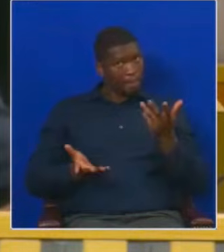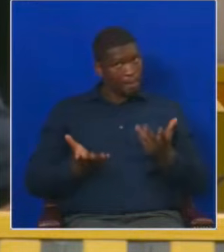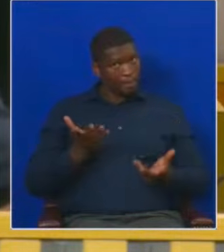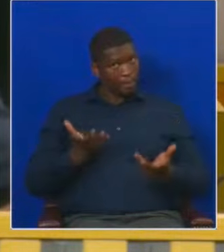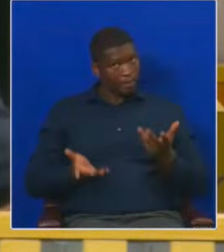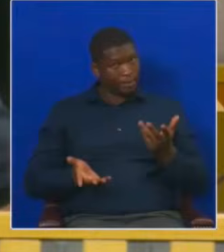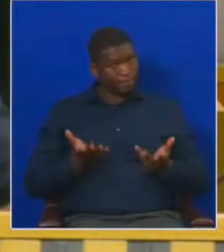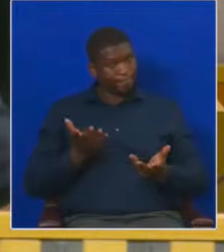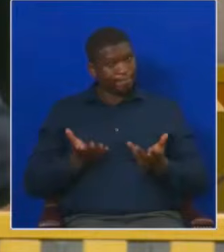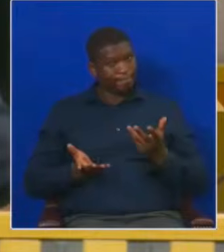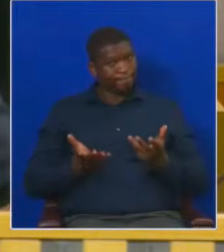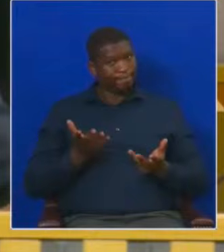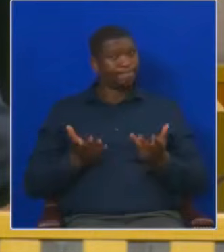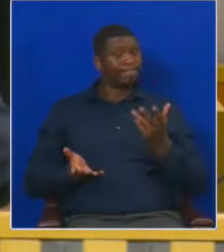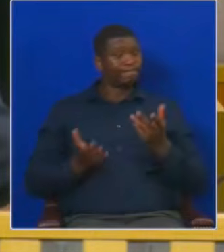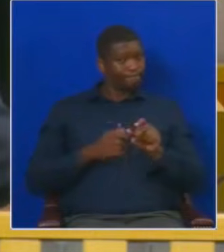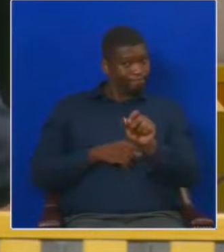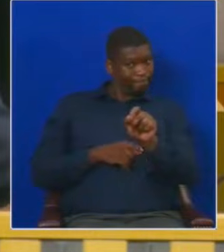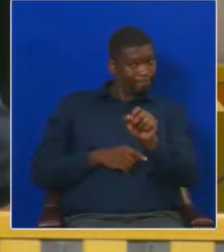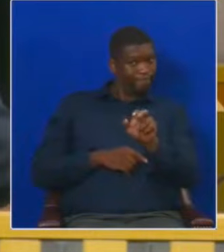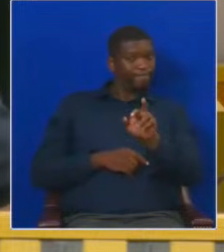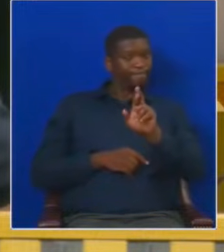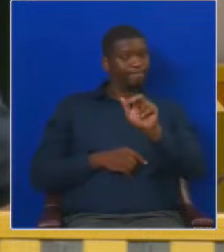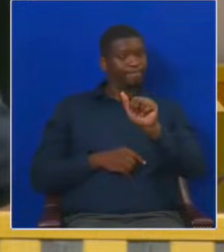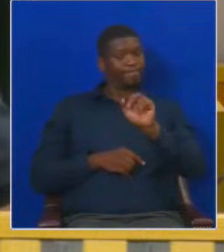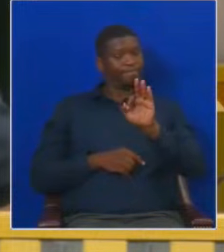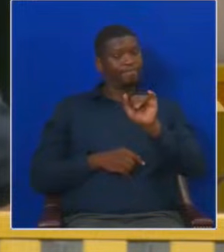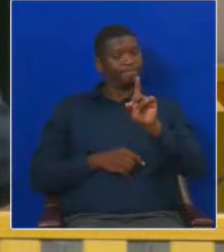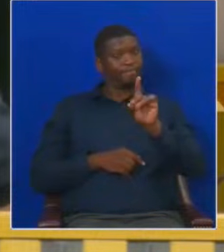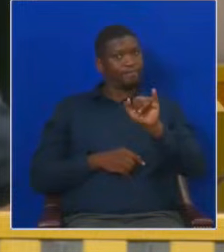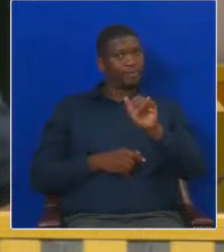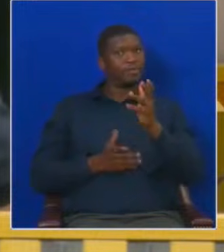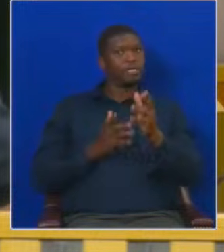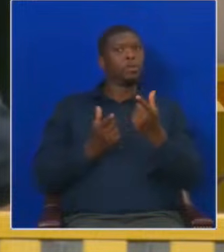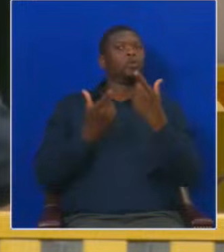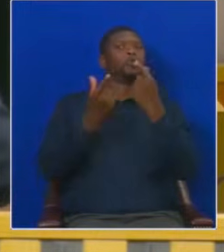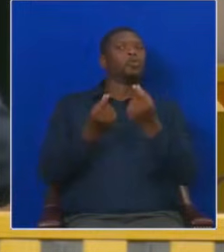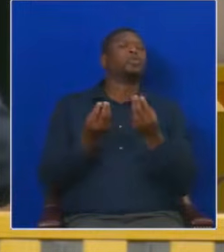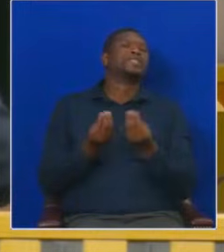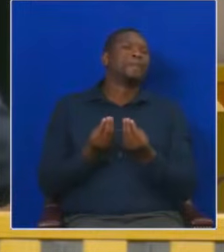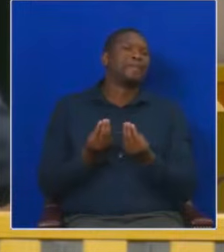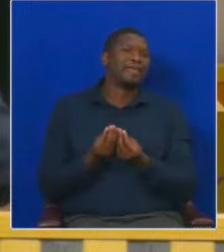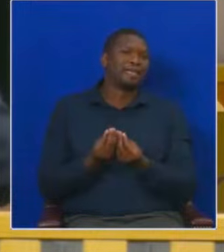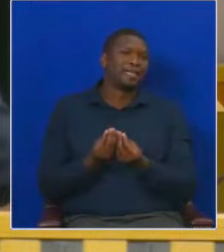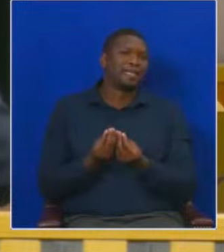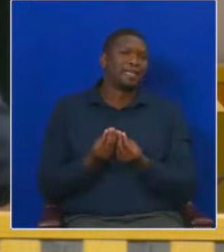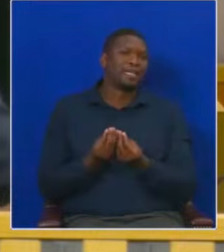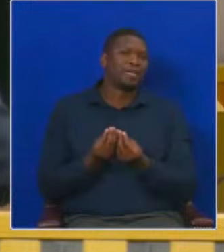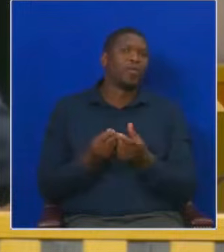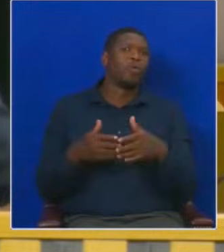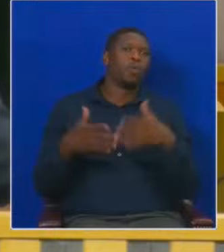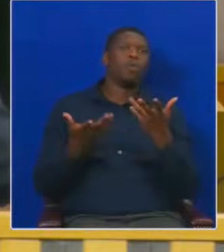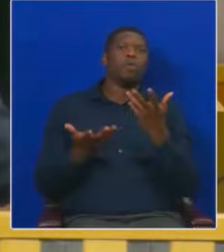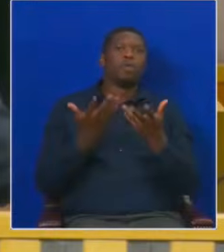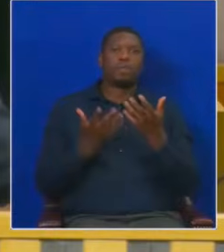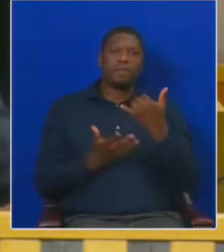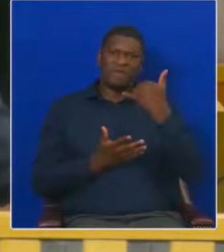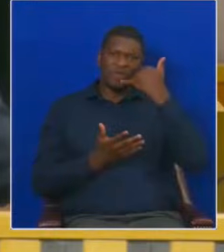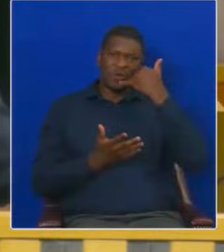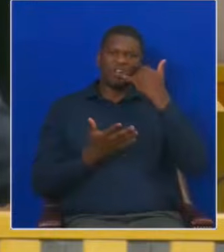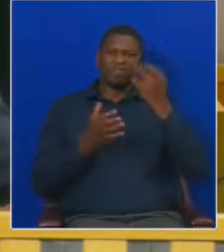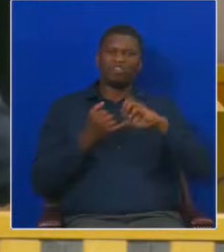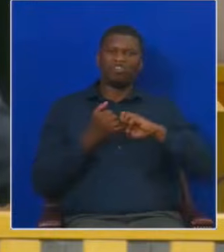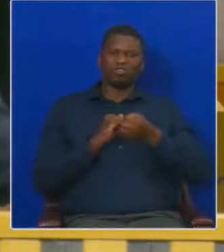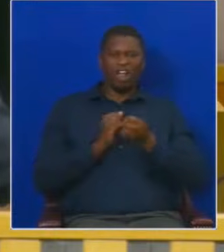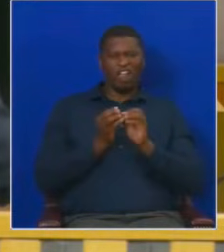Mr. Rafadi might have done something or tempered the cell phones so